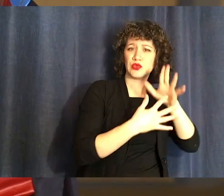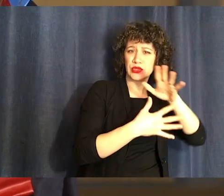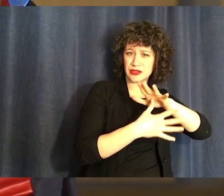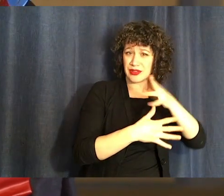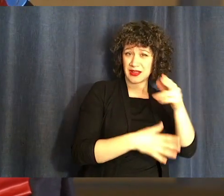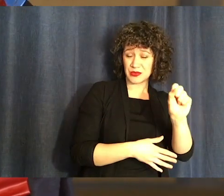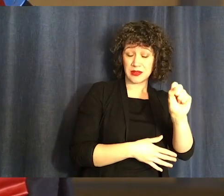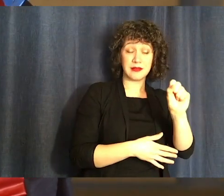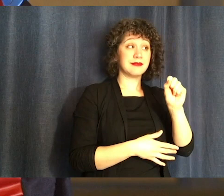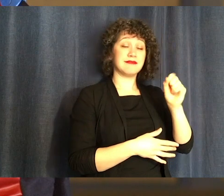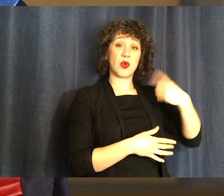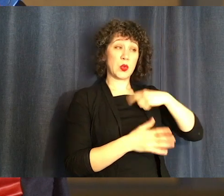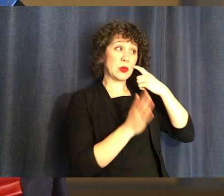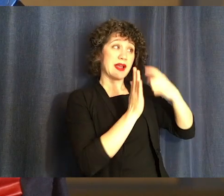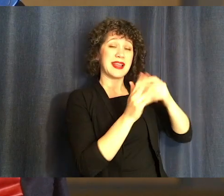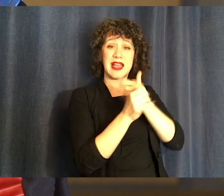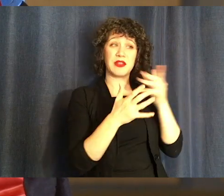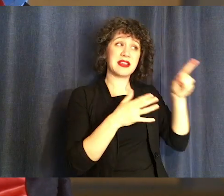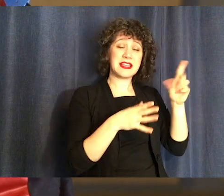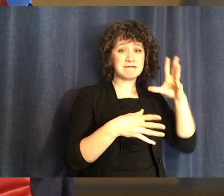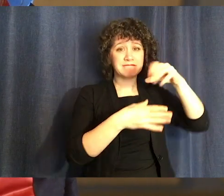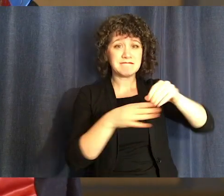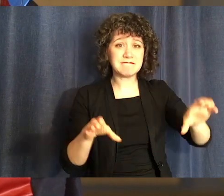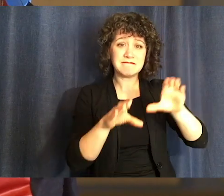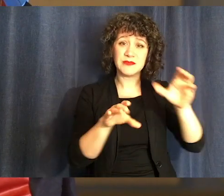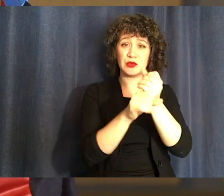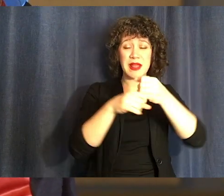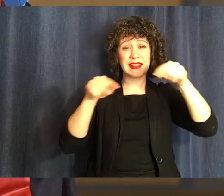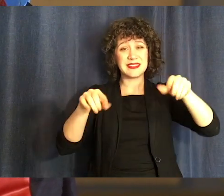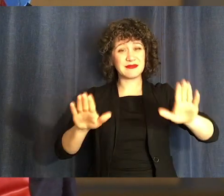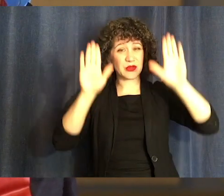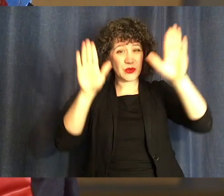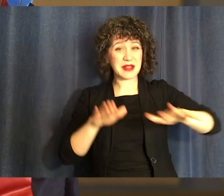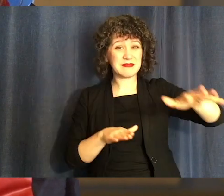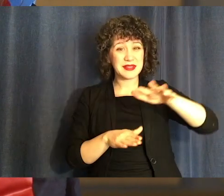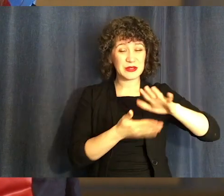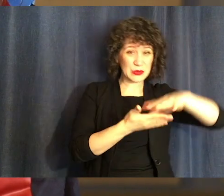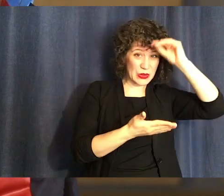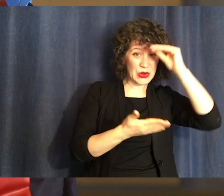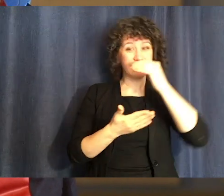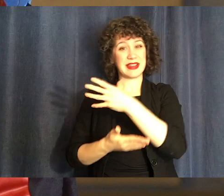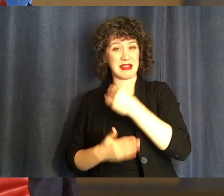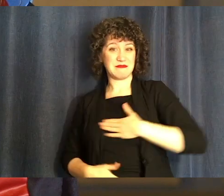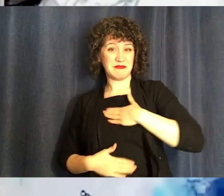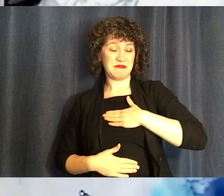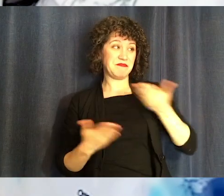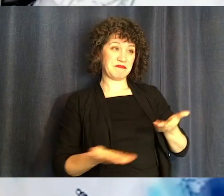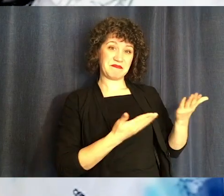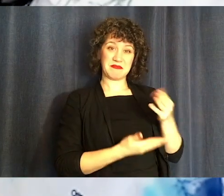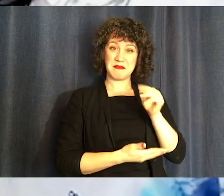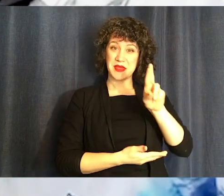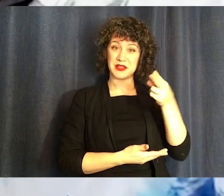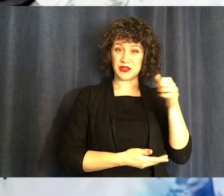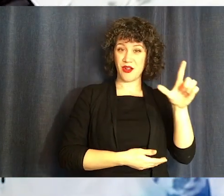that he's contributed to making it a great place to learn and have fun. Ladies and gentlemen, I give you the inspiring Mr. Hall.